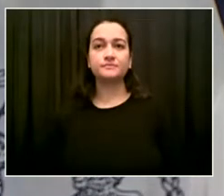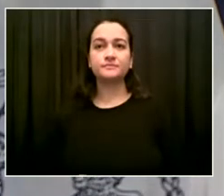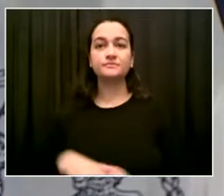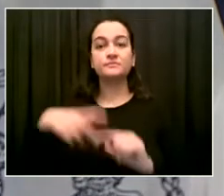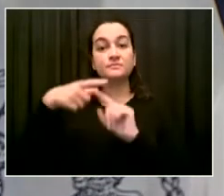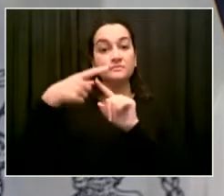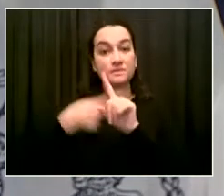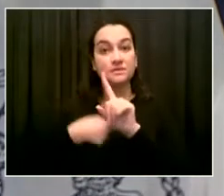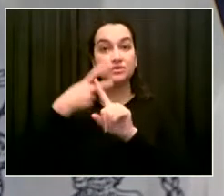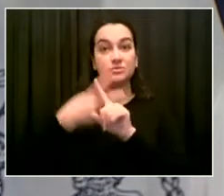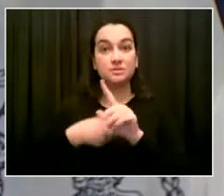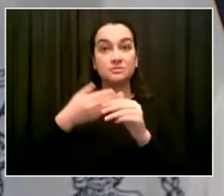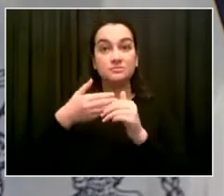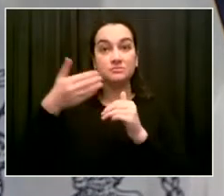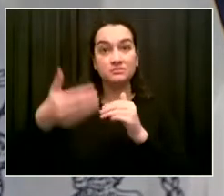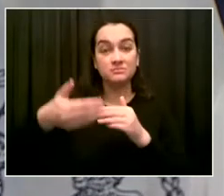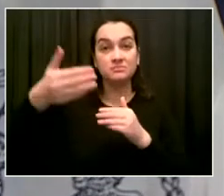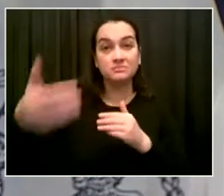appropriate. Go ahead.